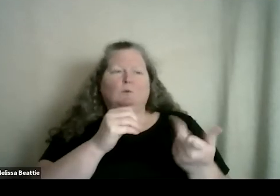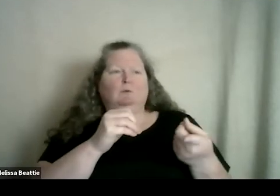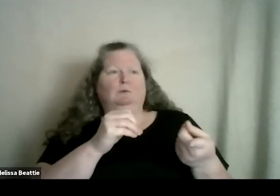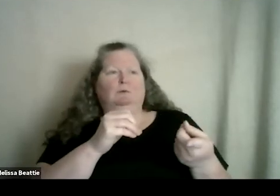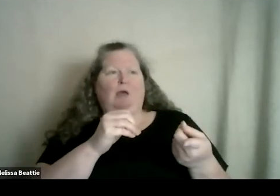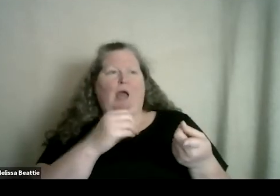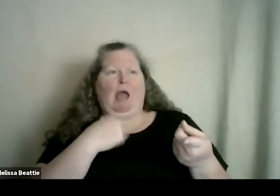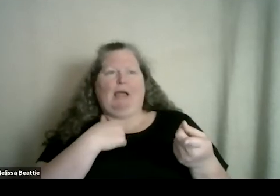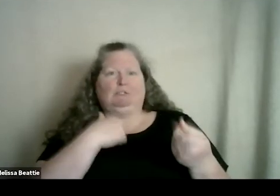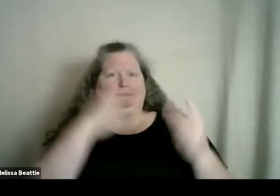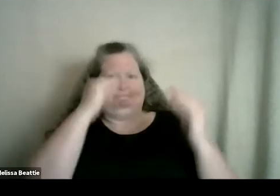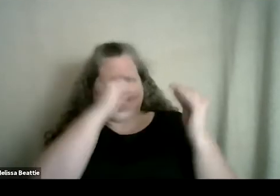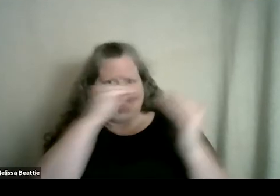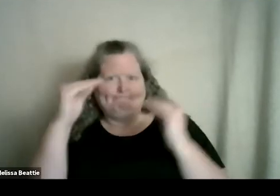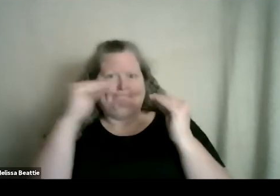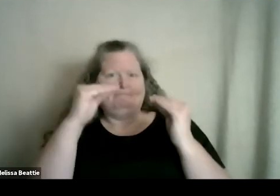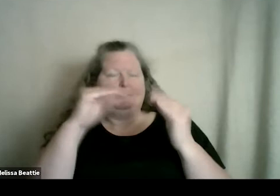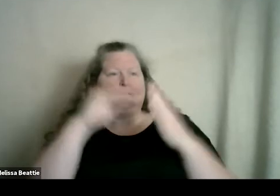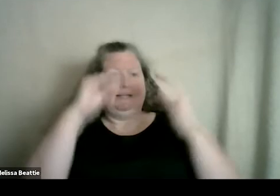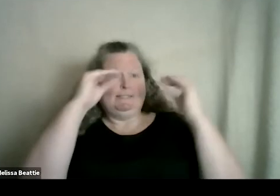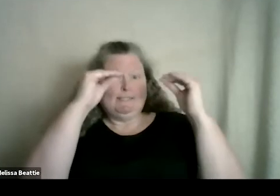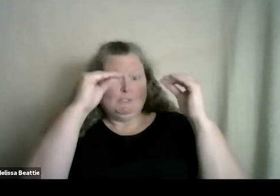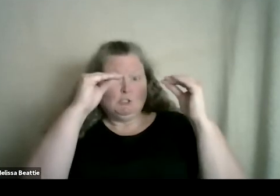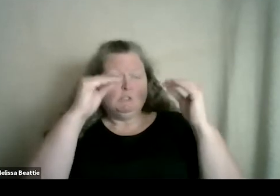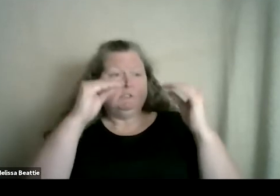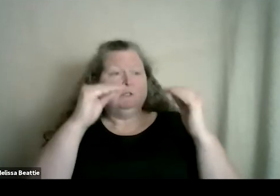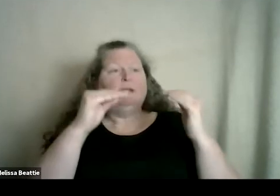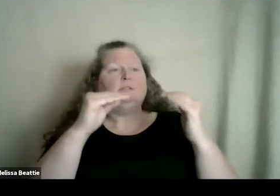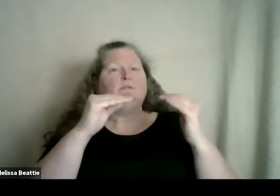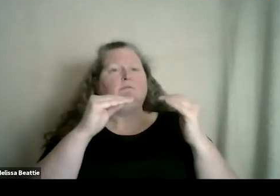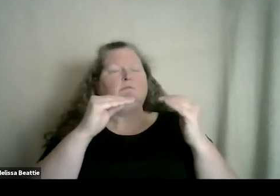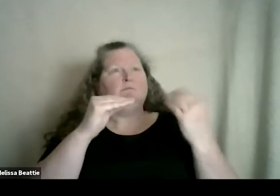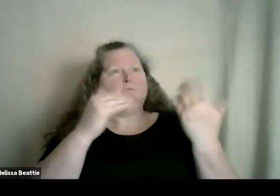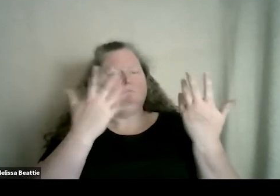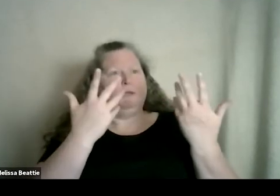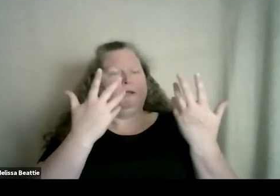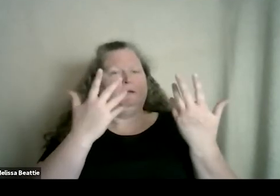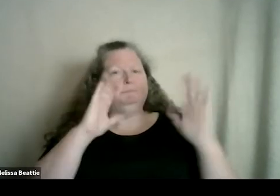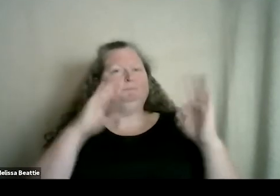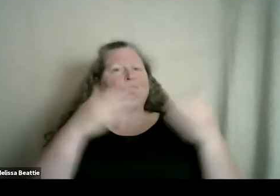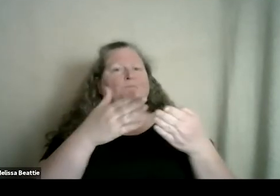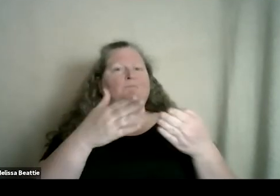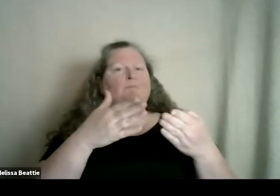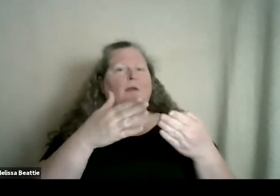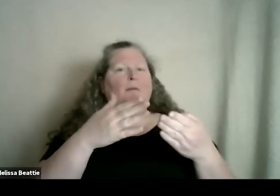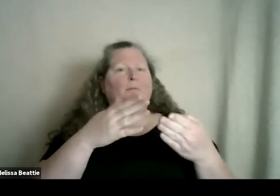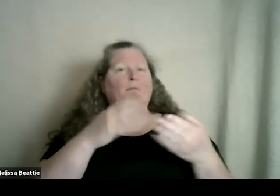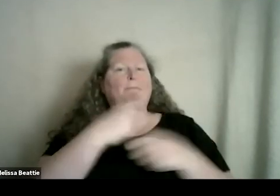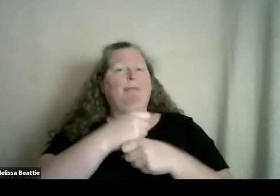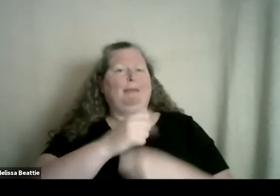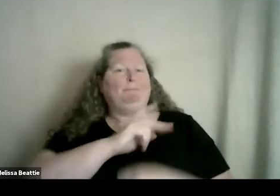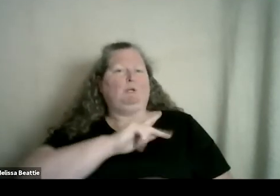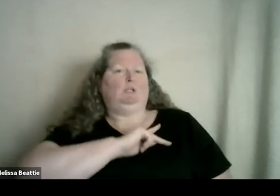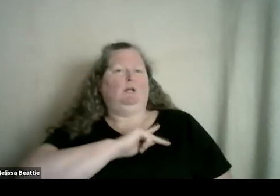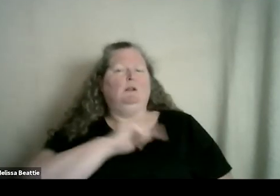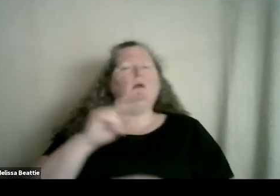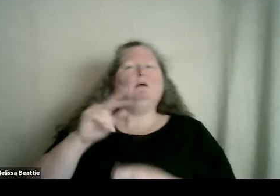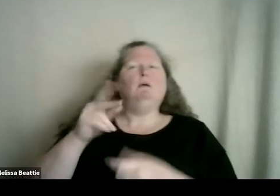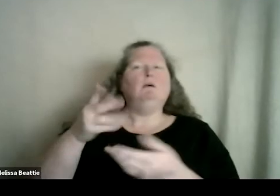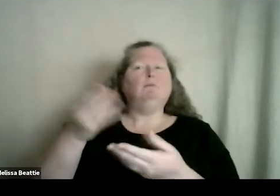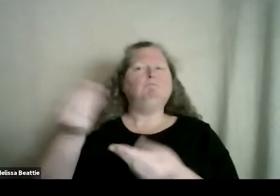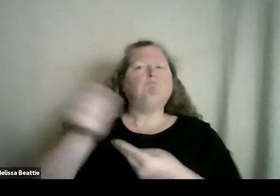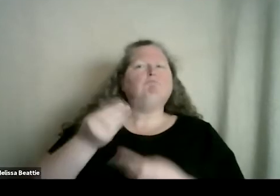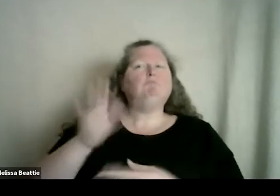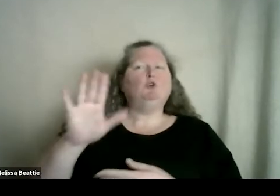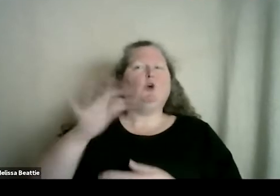to cybersecurity is by making it personal. By like, let me have your phone. Let's see. And you